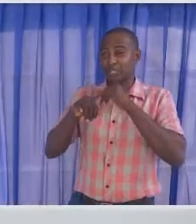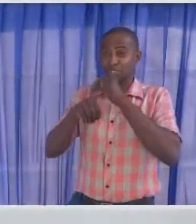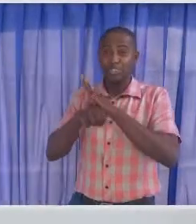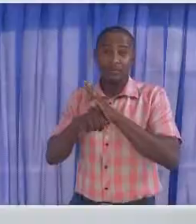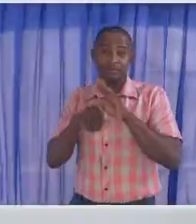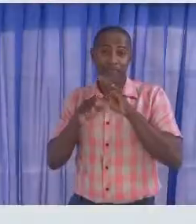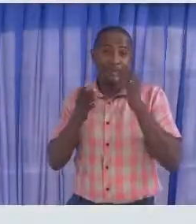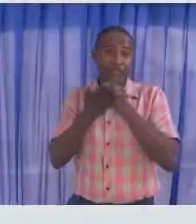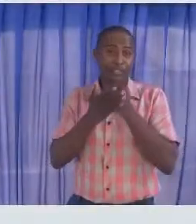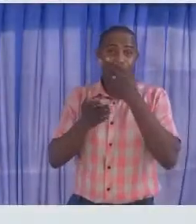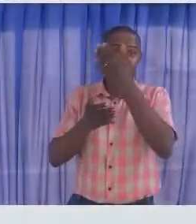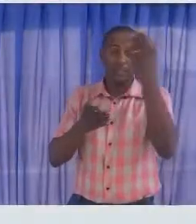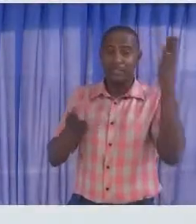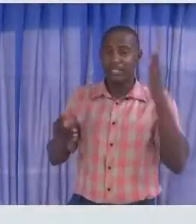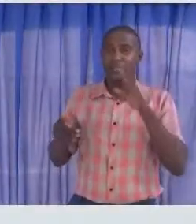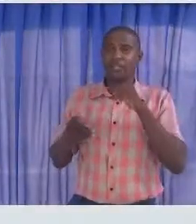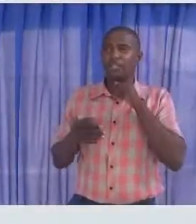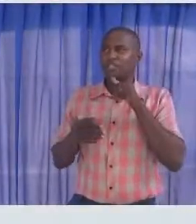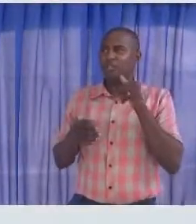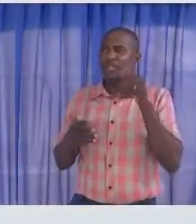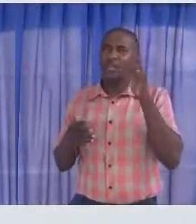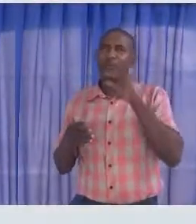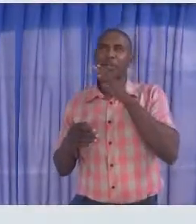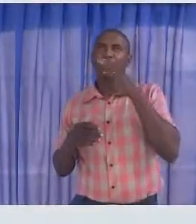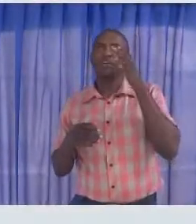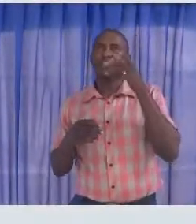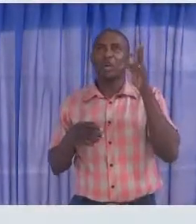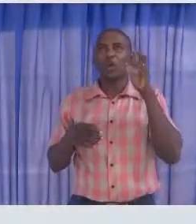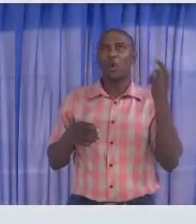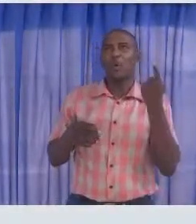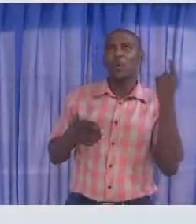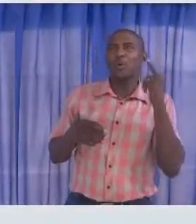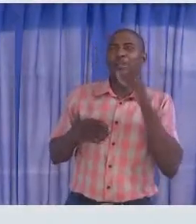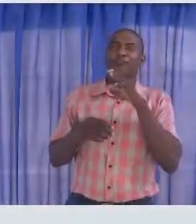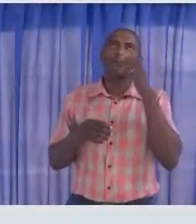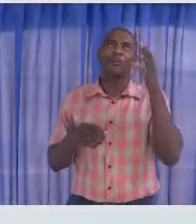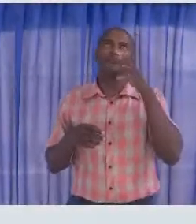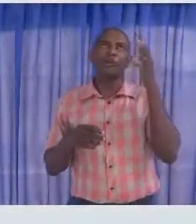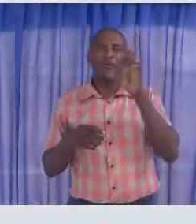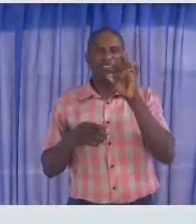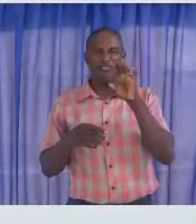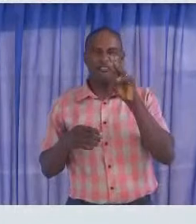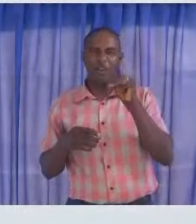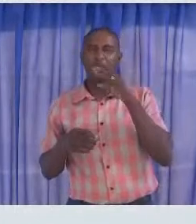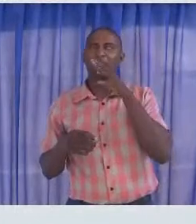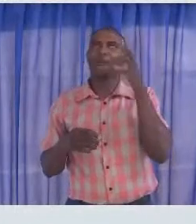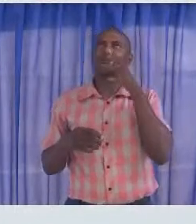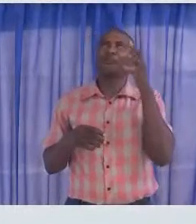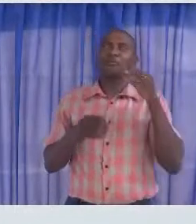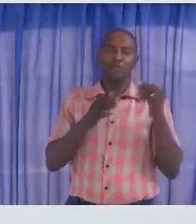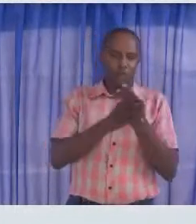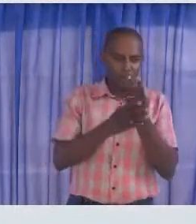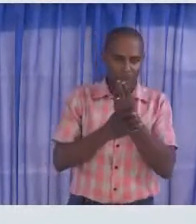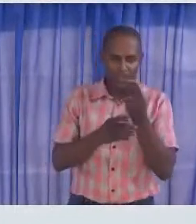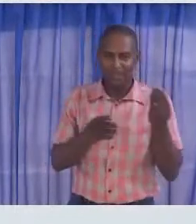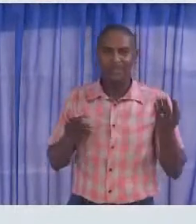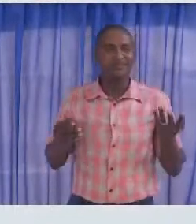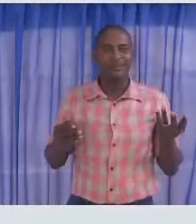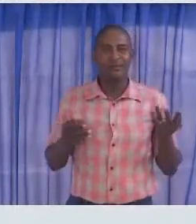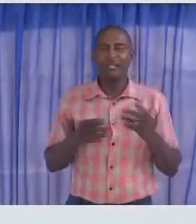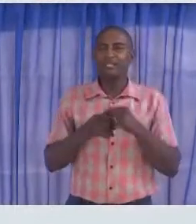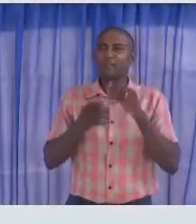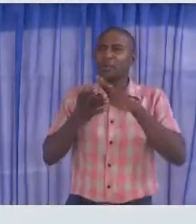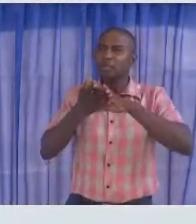you hear about agriculture, you hear about just farming, not just farming, but the processing part, teaching, learning new